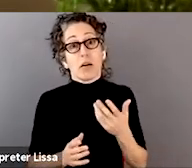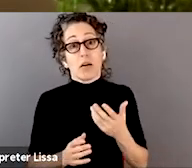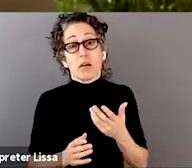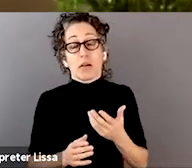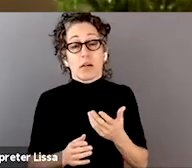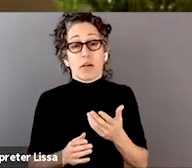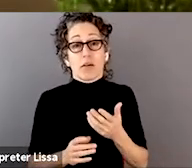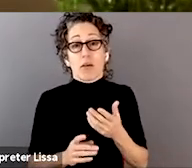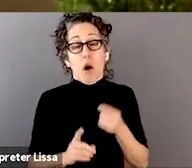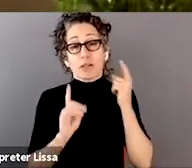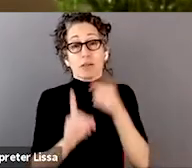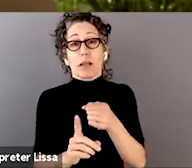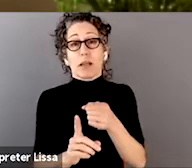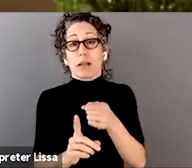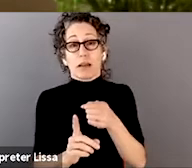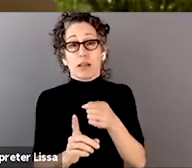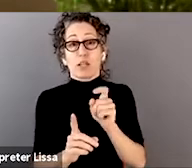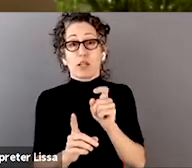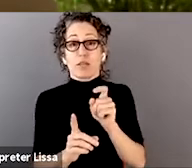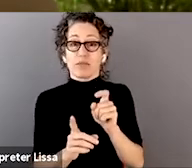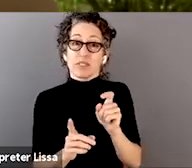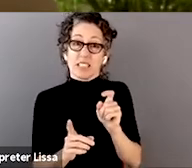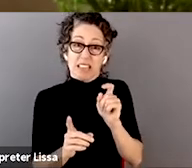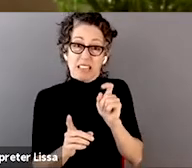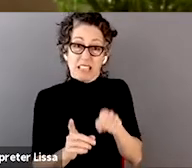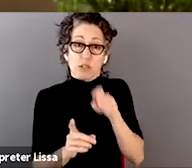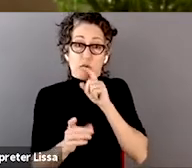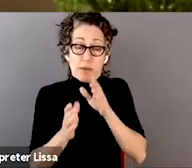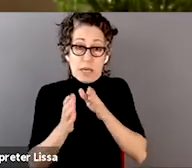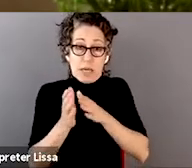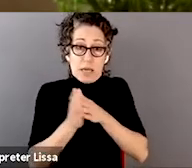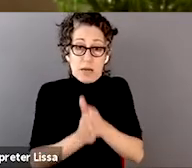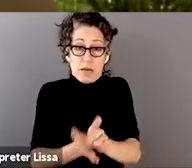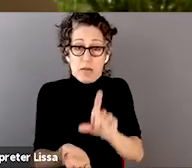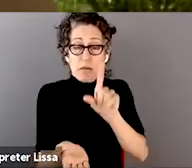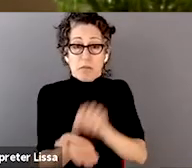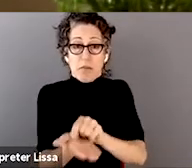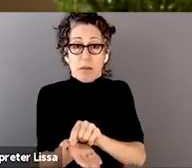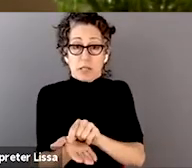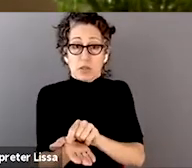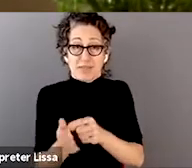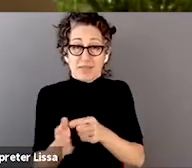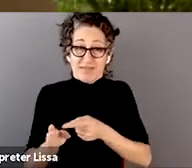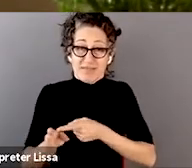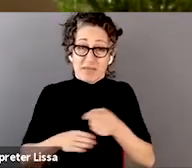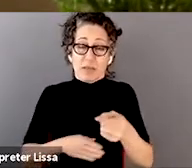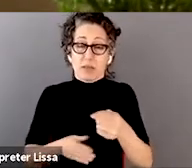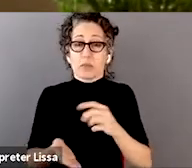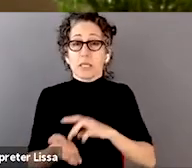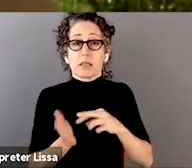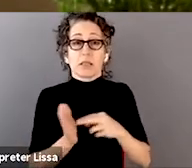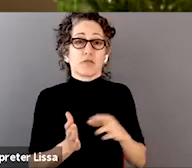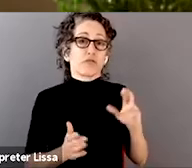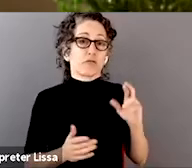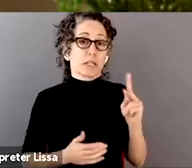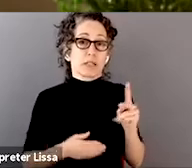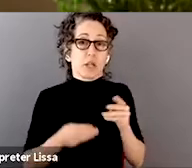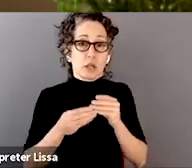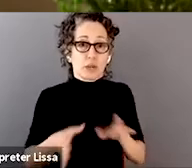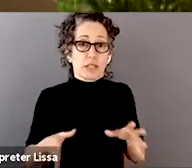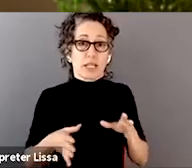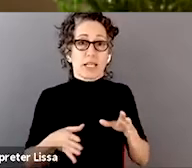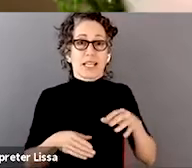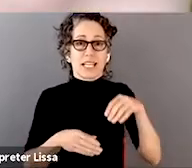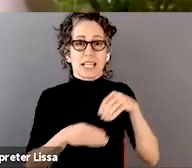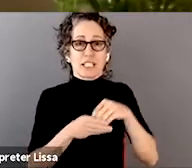appeals to one section squarely. And in that process, I think the works have a risk of losing their interdisciplinary beauty,